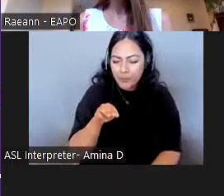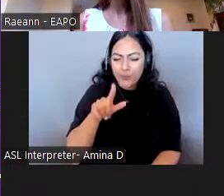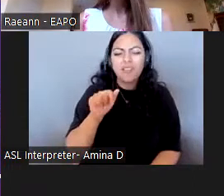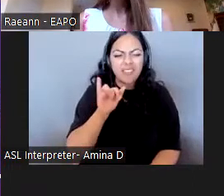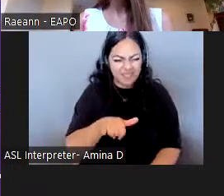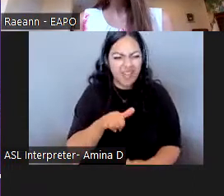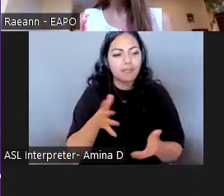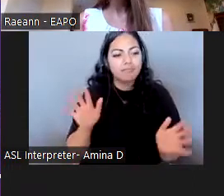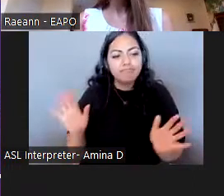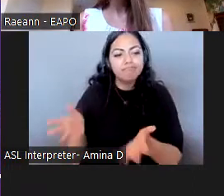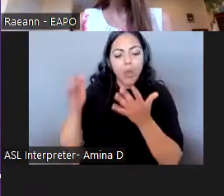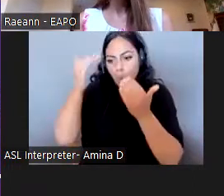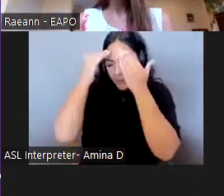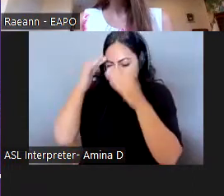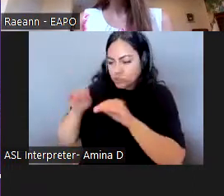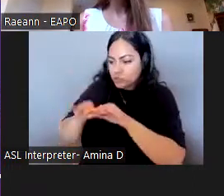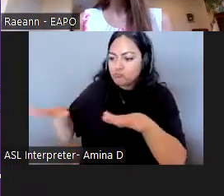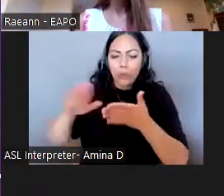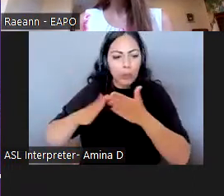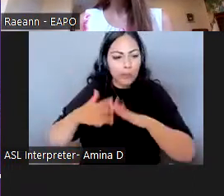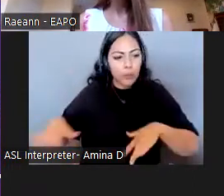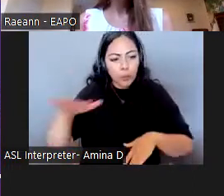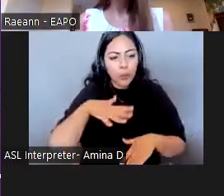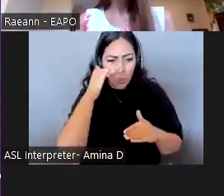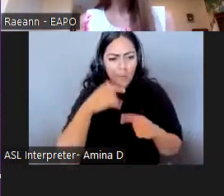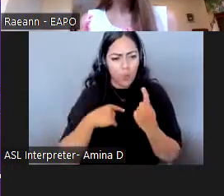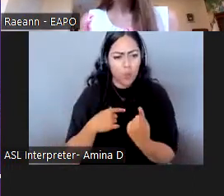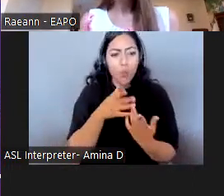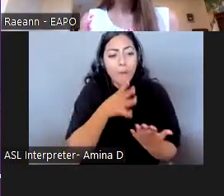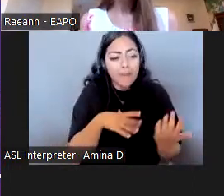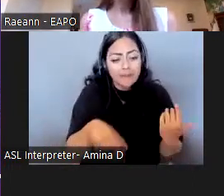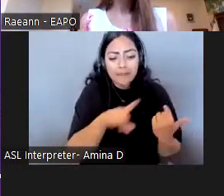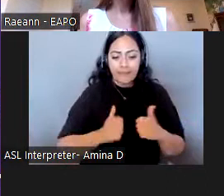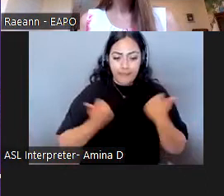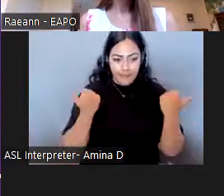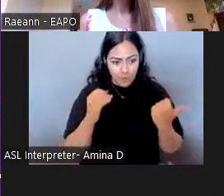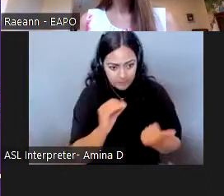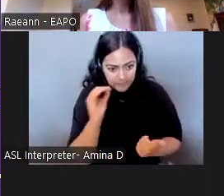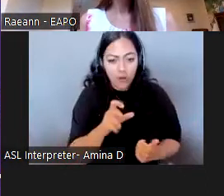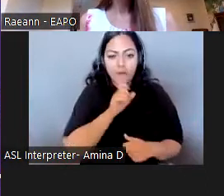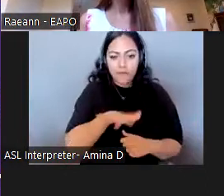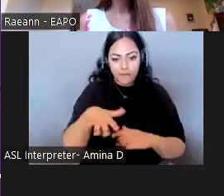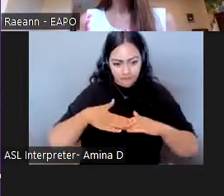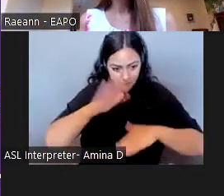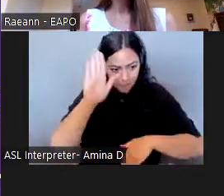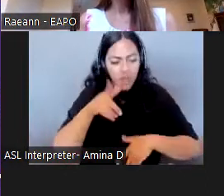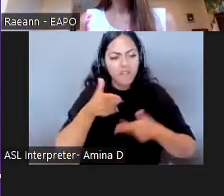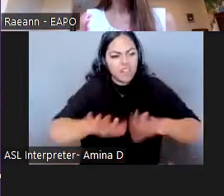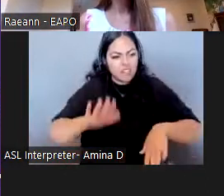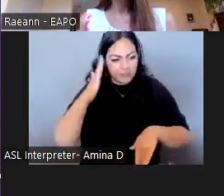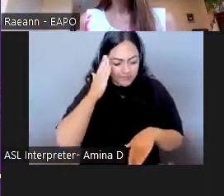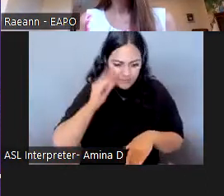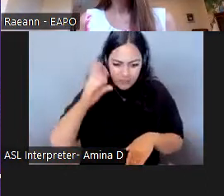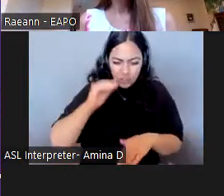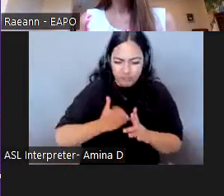So we are seeking for women who live in Ontario, are 55 and older, and have experienced gender-based violence